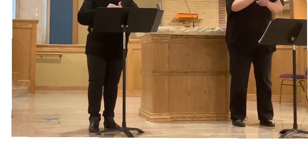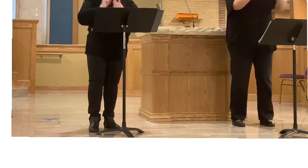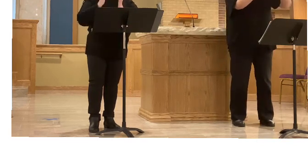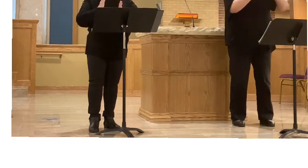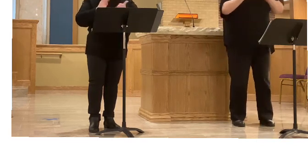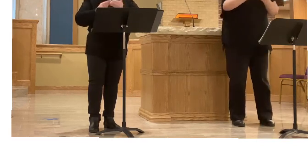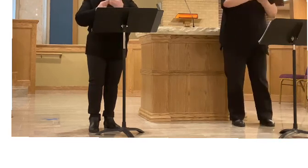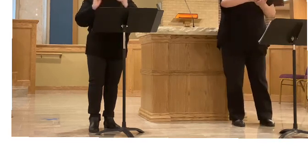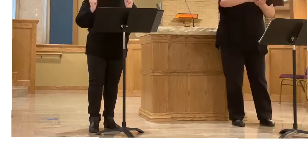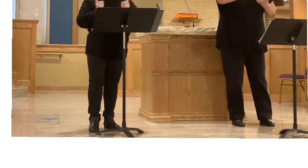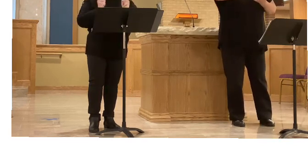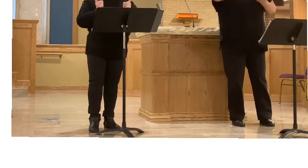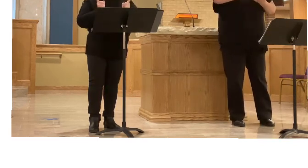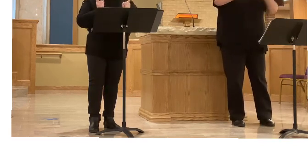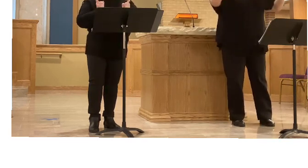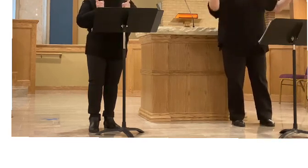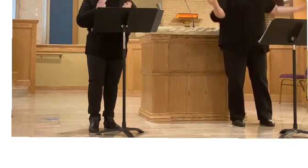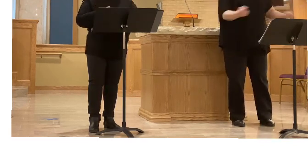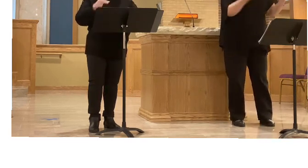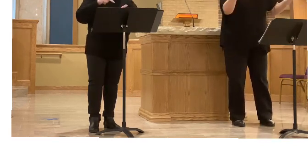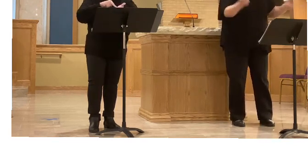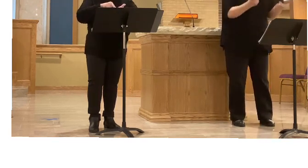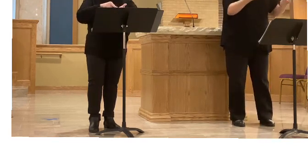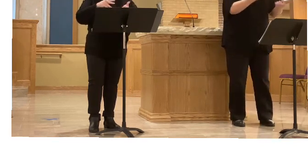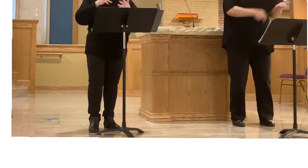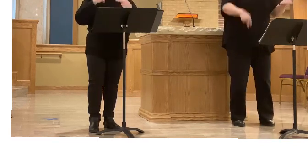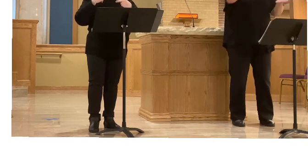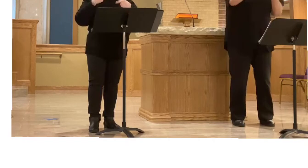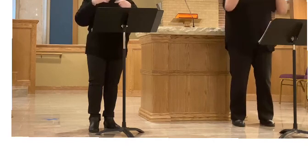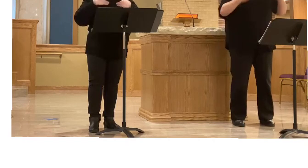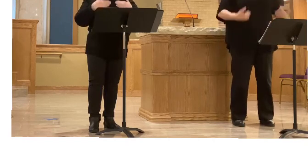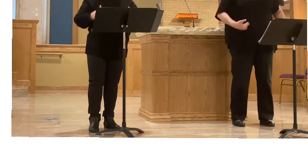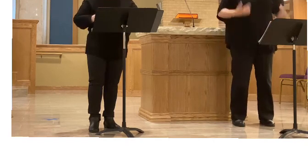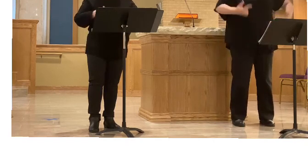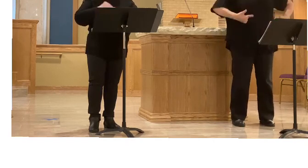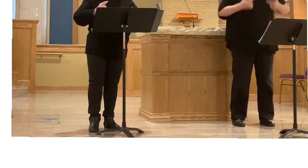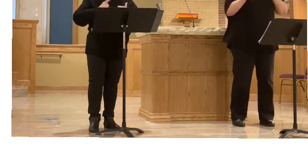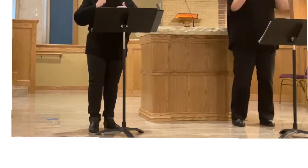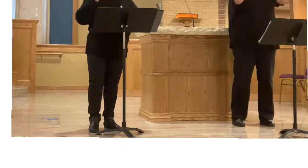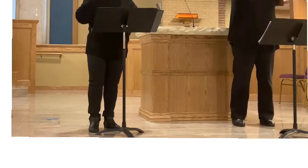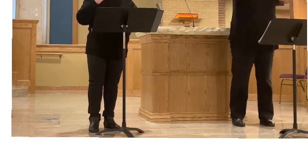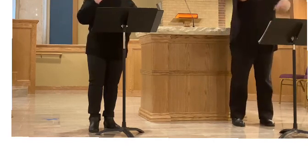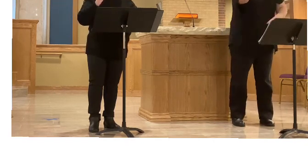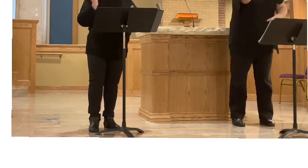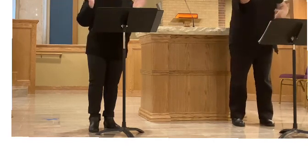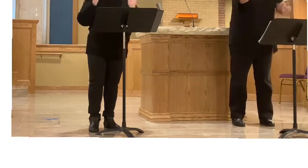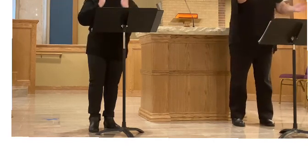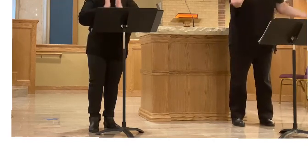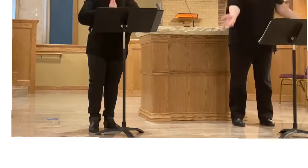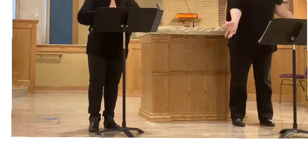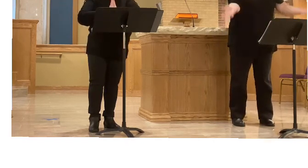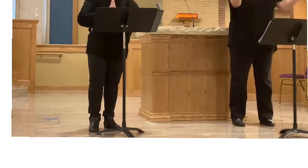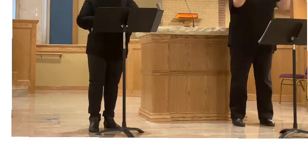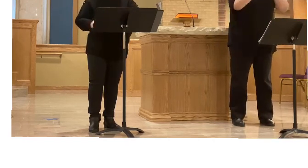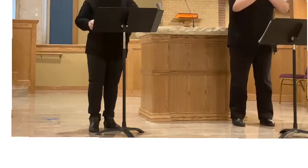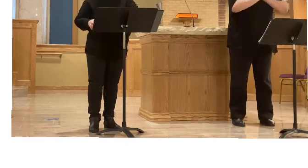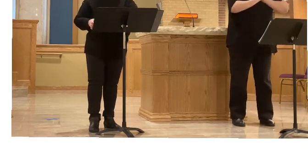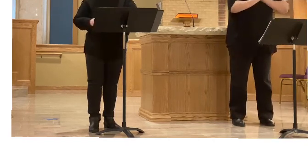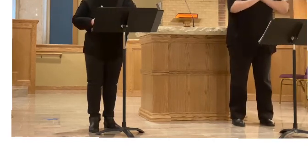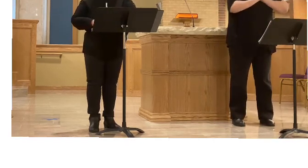saints, the forgiveness of sins, the resurrection of the body, and life everlasting.